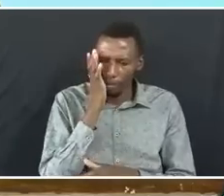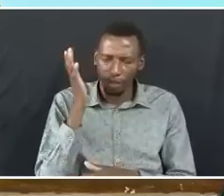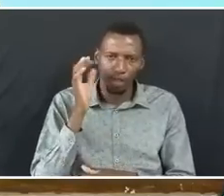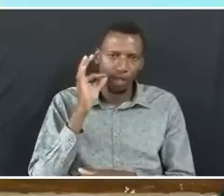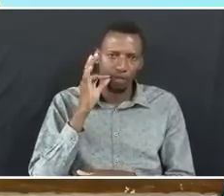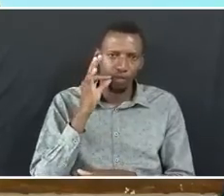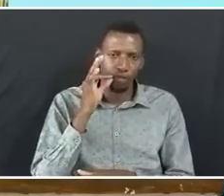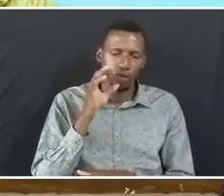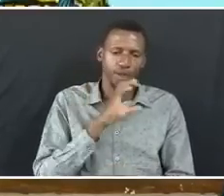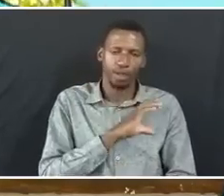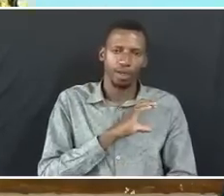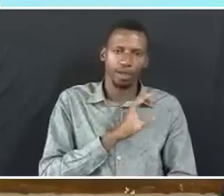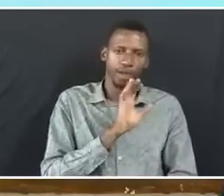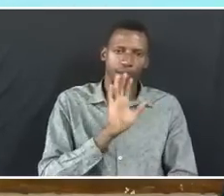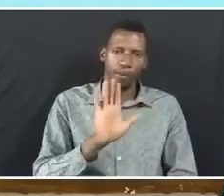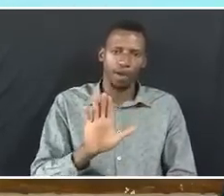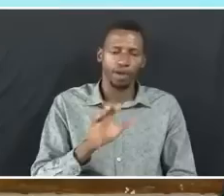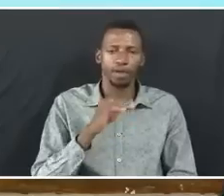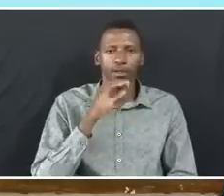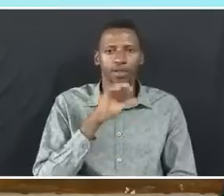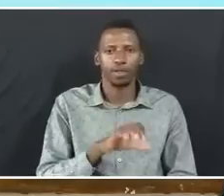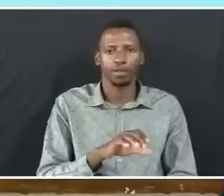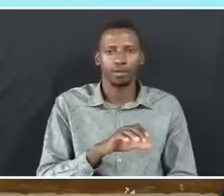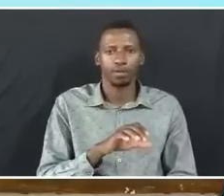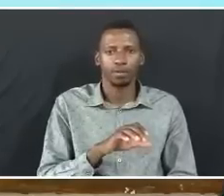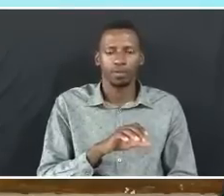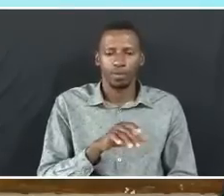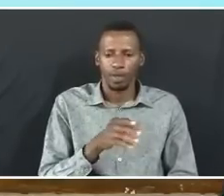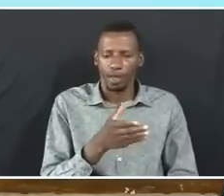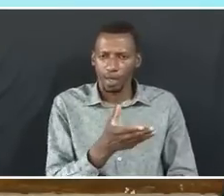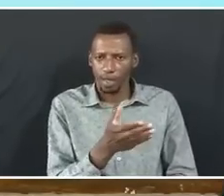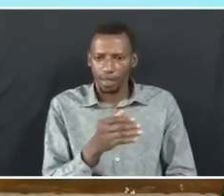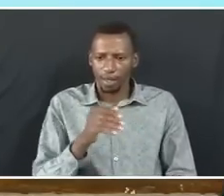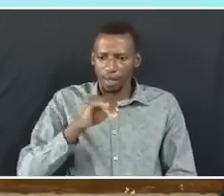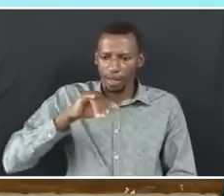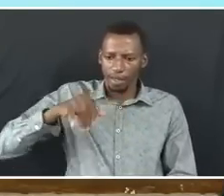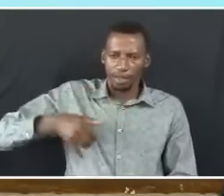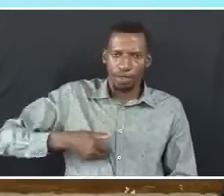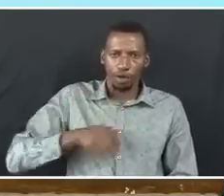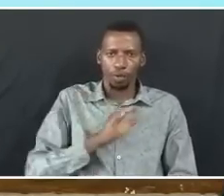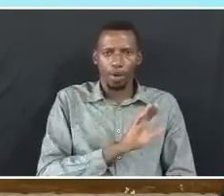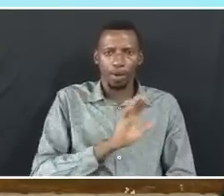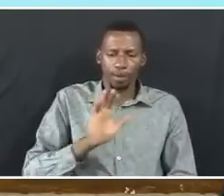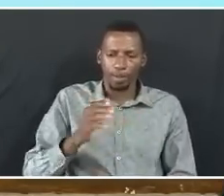character of his sons. These sons developed serious faults.